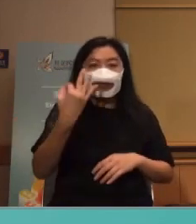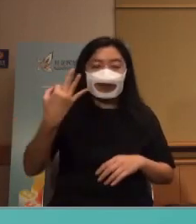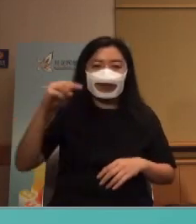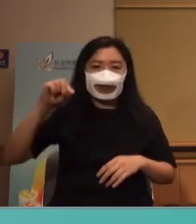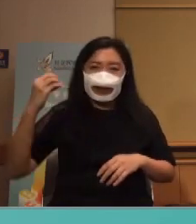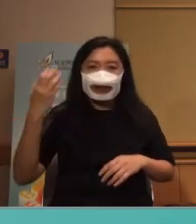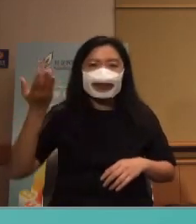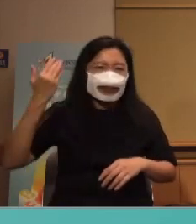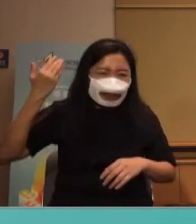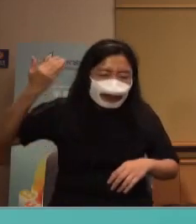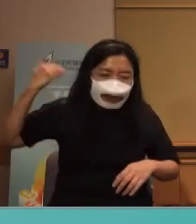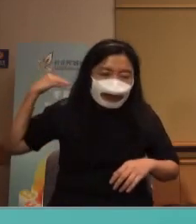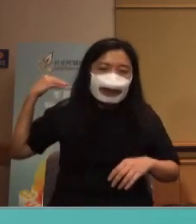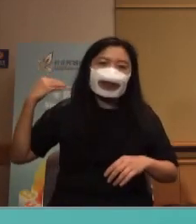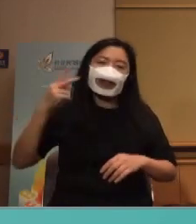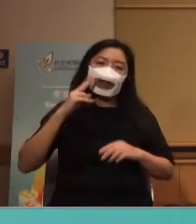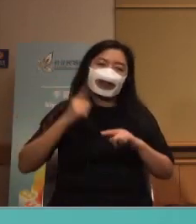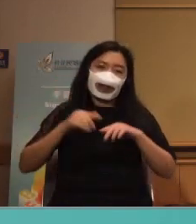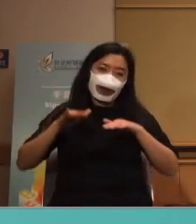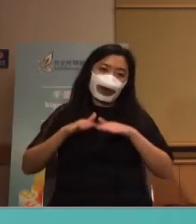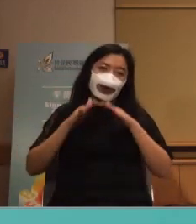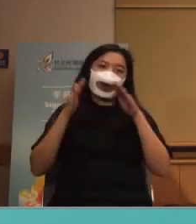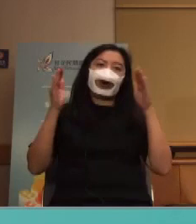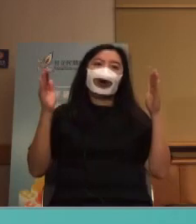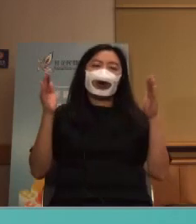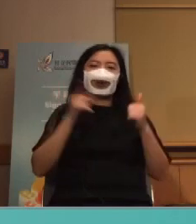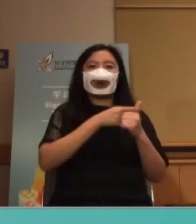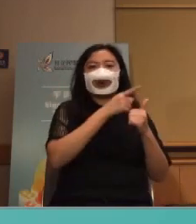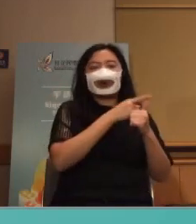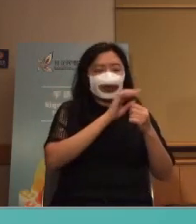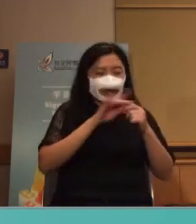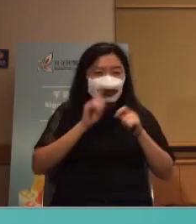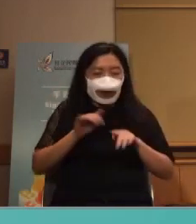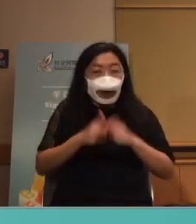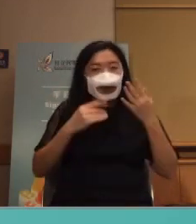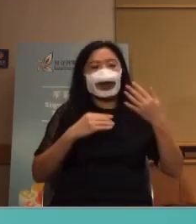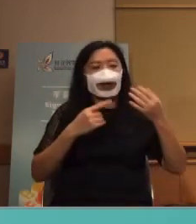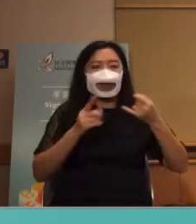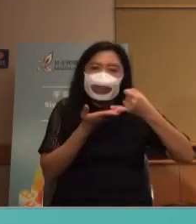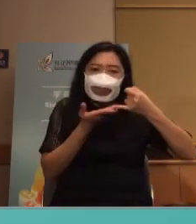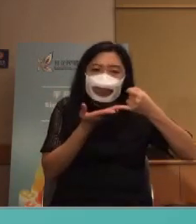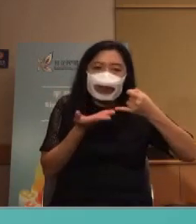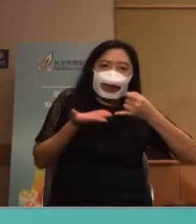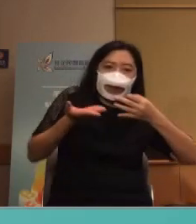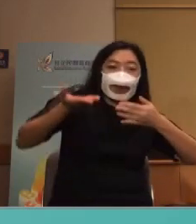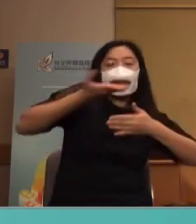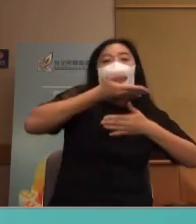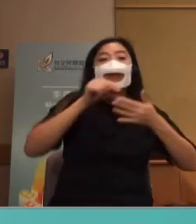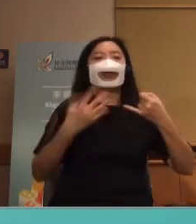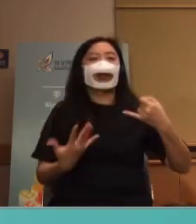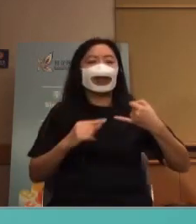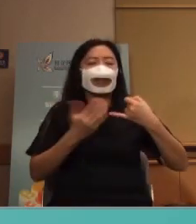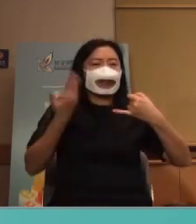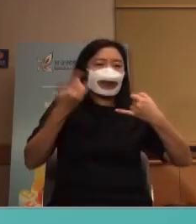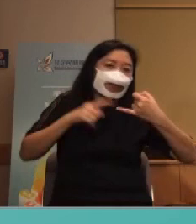curve. And one of the biggest questions really is, because we're now intersecting impact and Web3